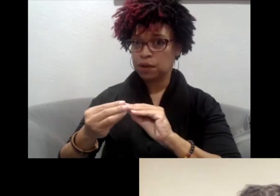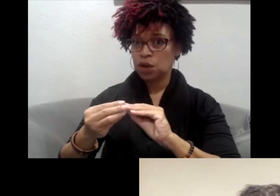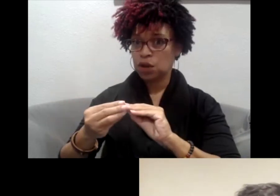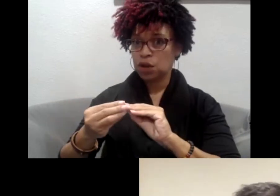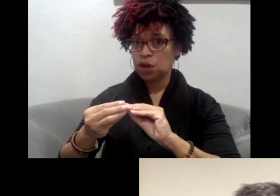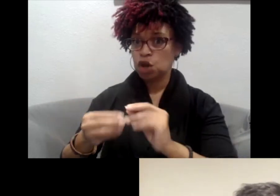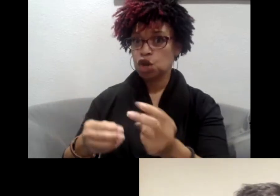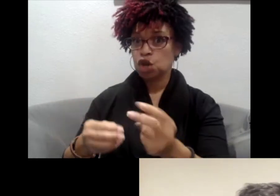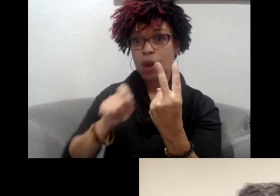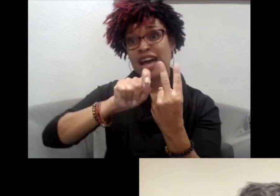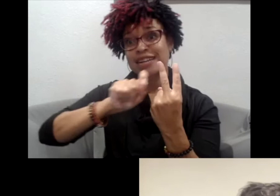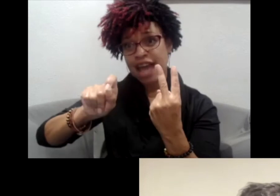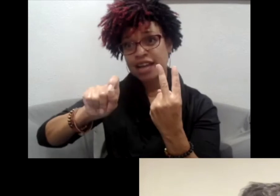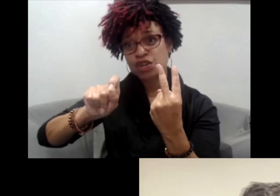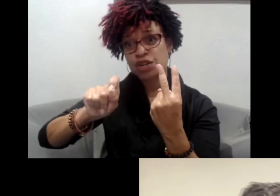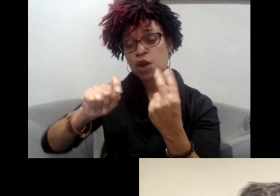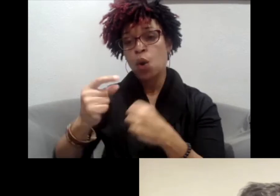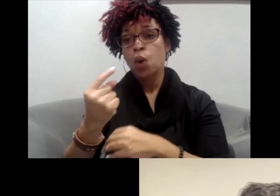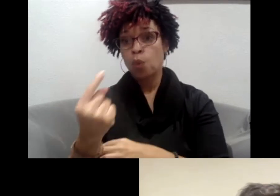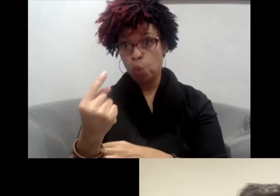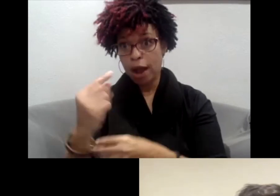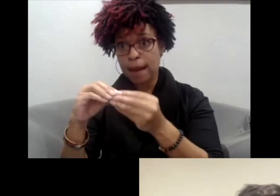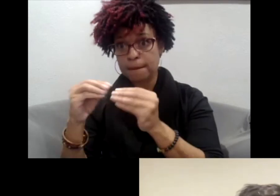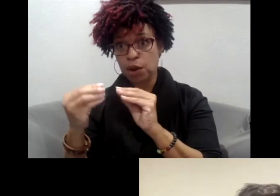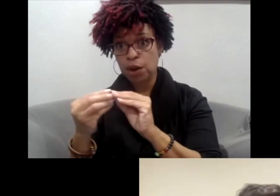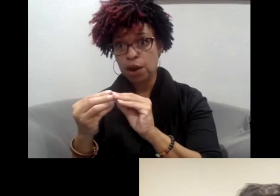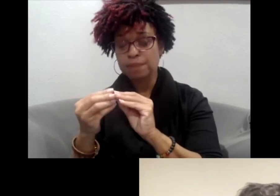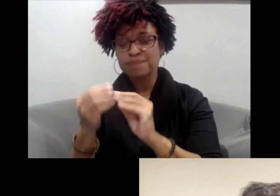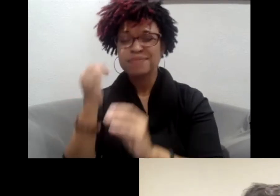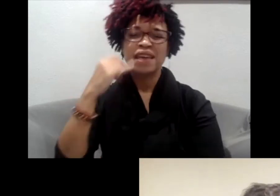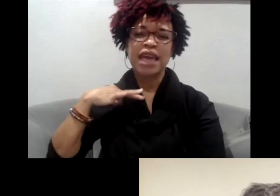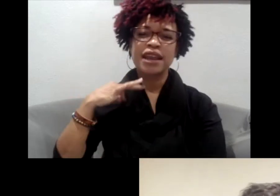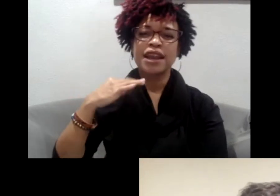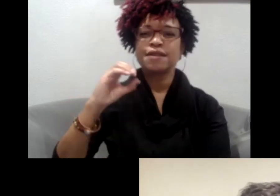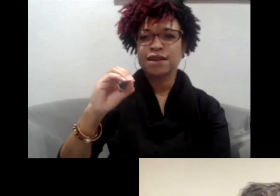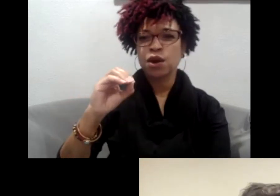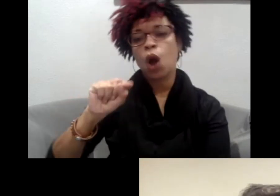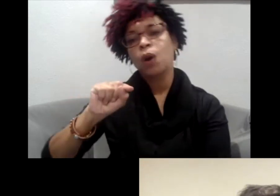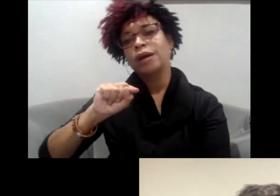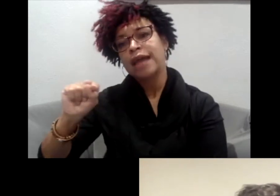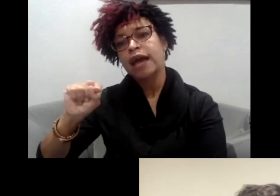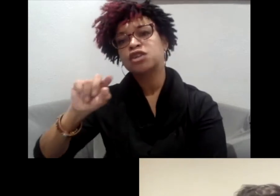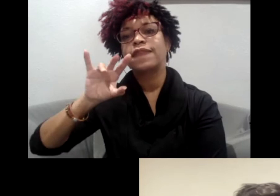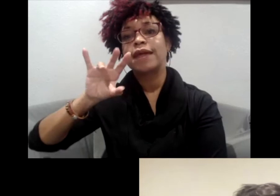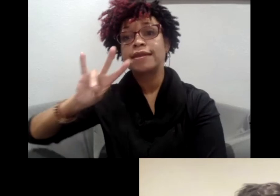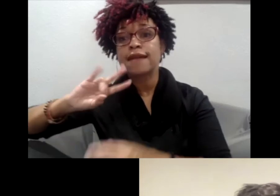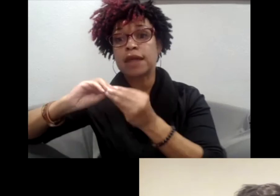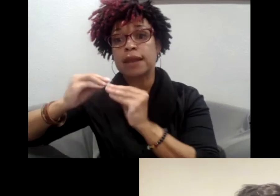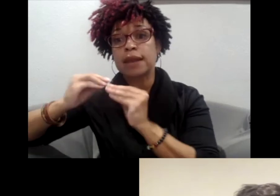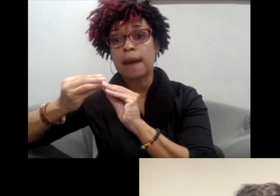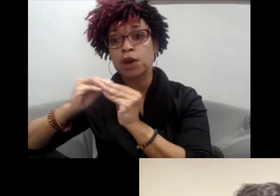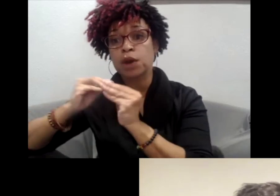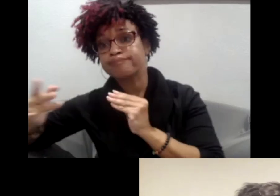dash, a single digit. It'll be, if you're a candidate, it'll be a 0, dash, and then 7 digits. You want to email